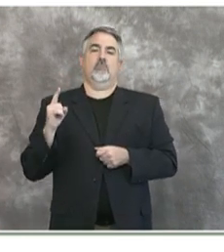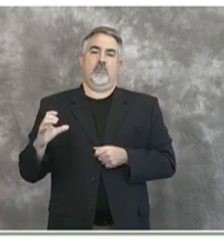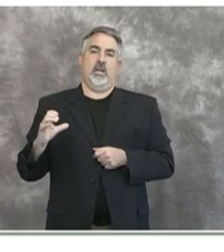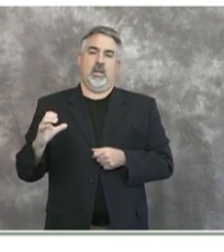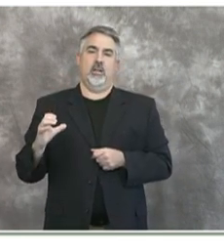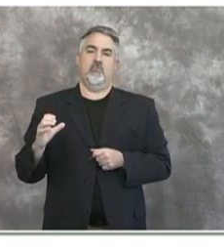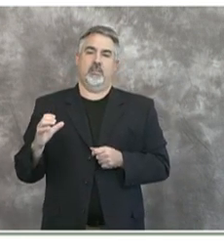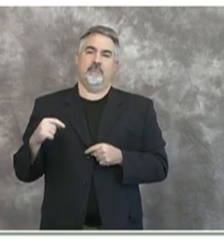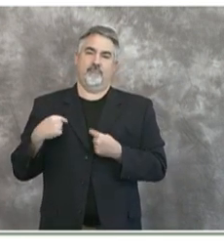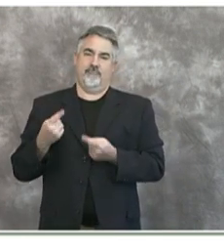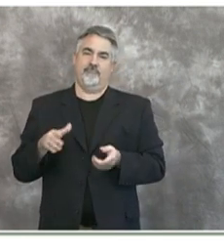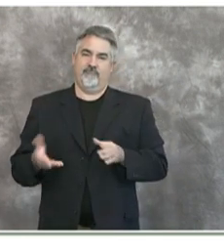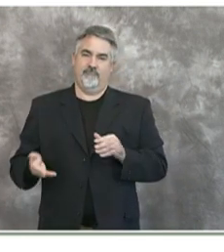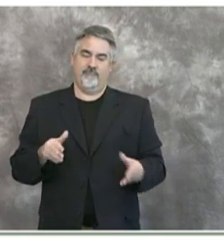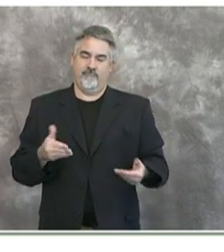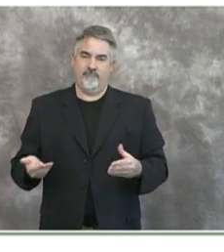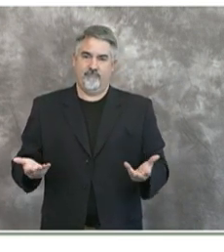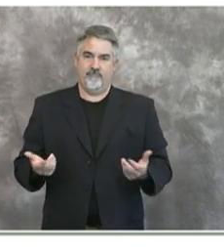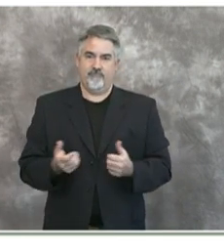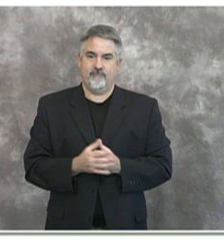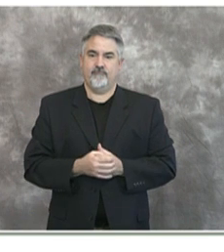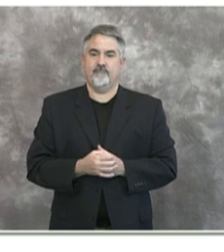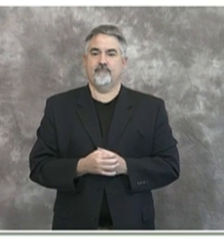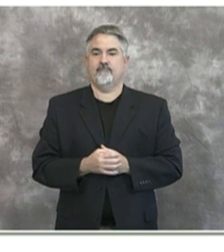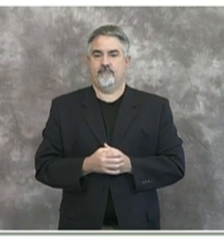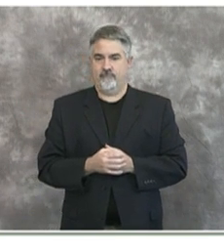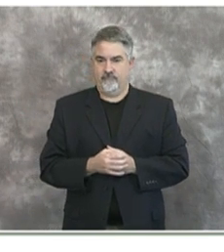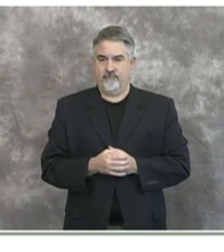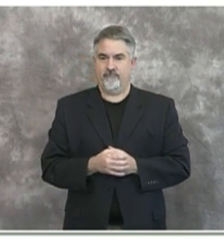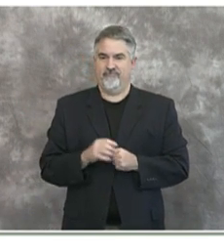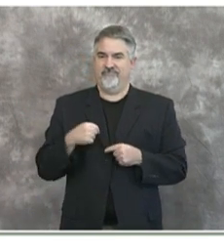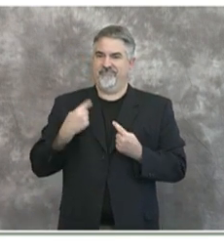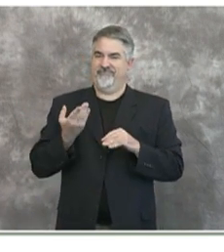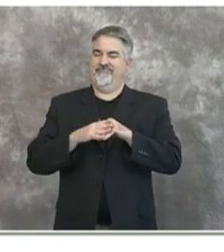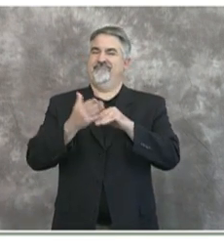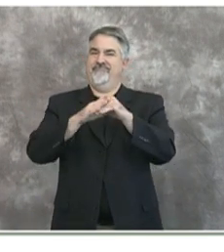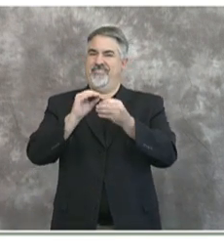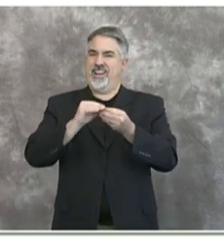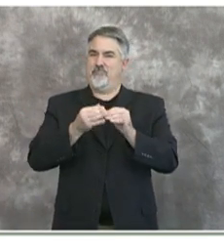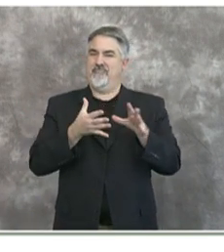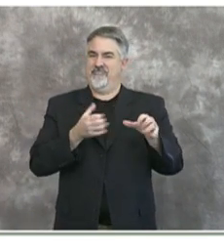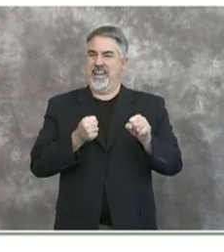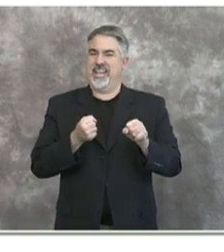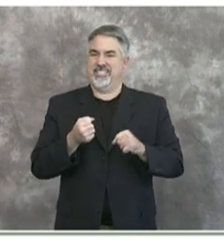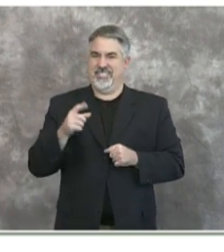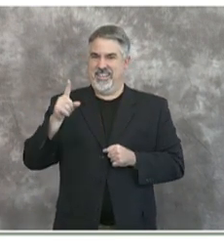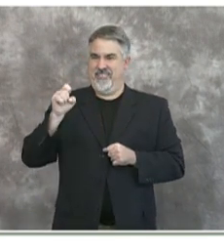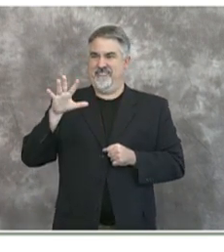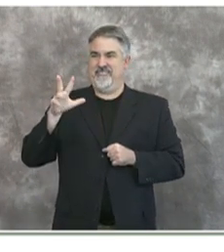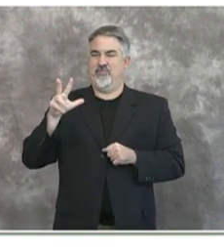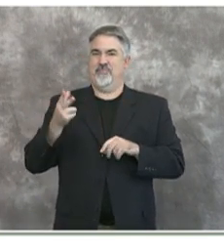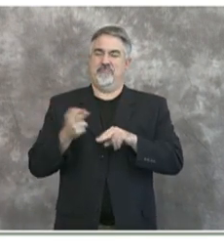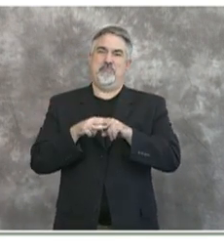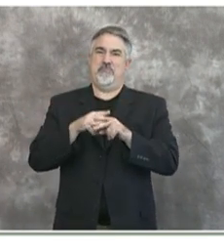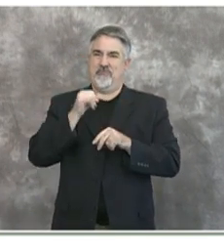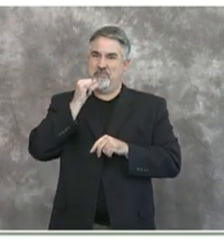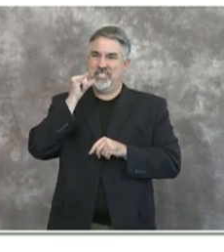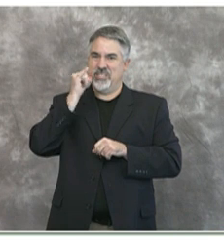2,643 cases, which is 153 more cases than yesterday. This